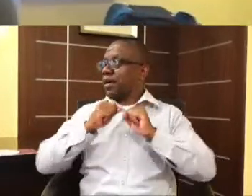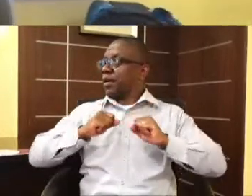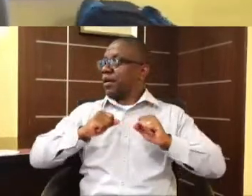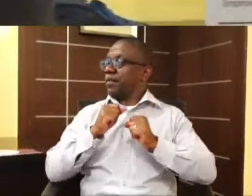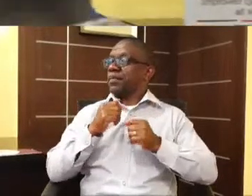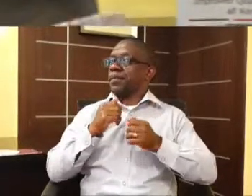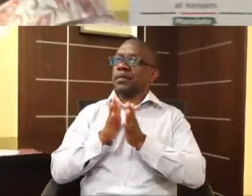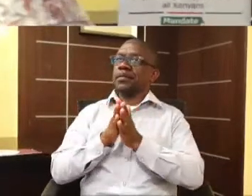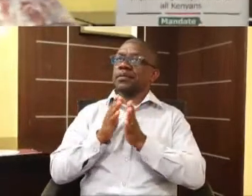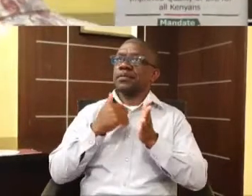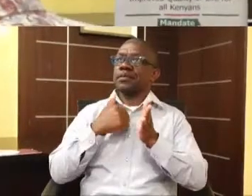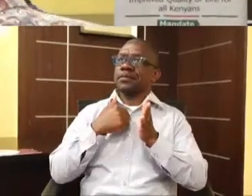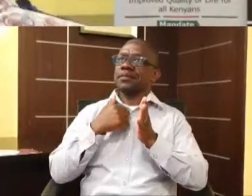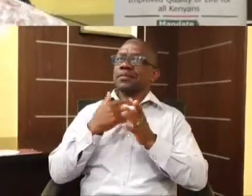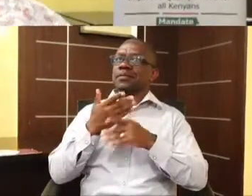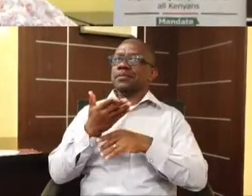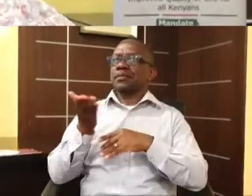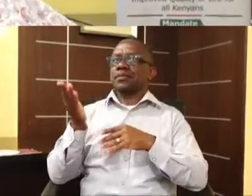know.